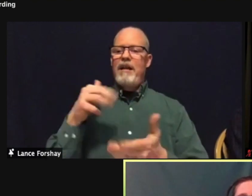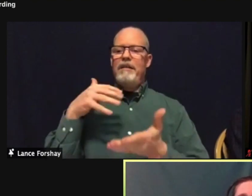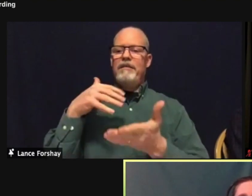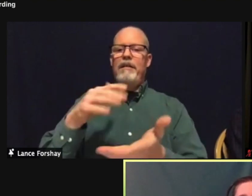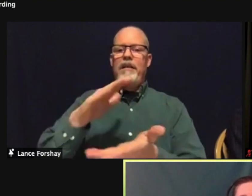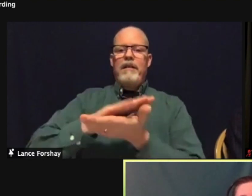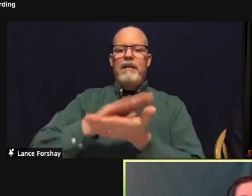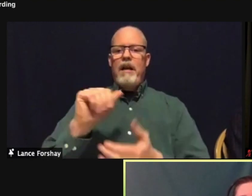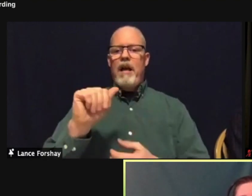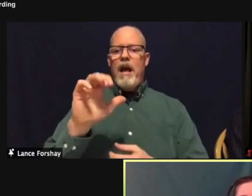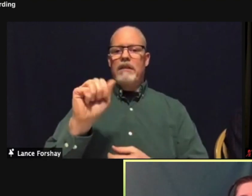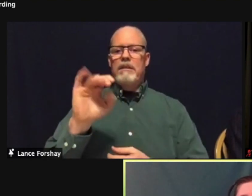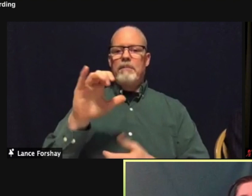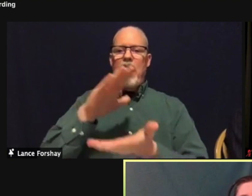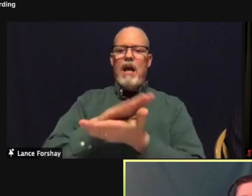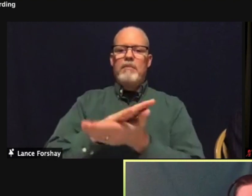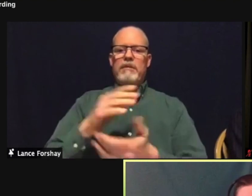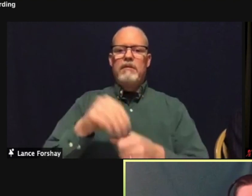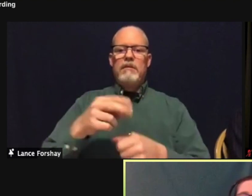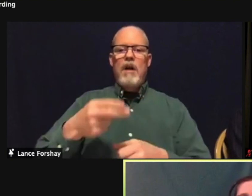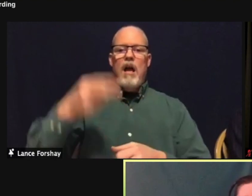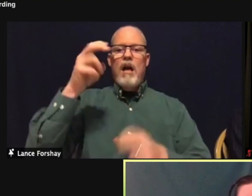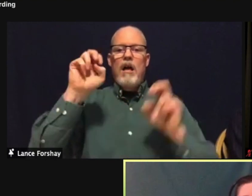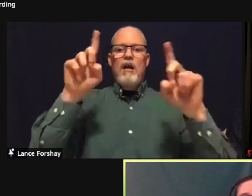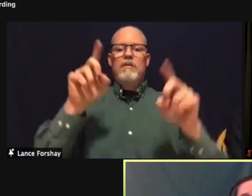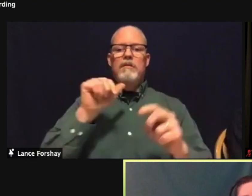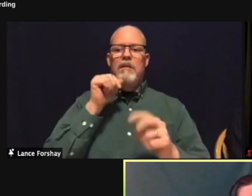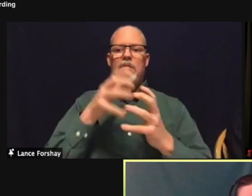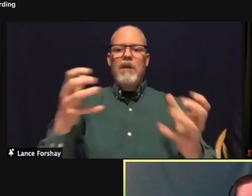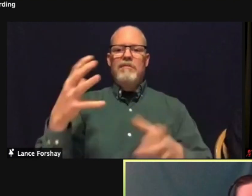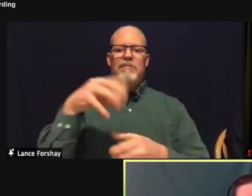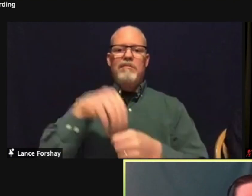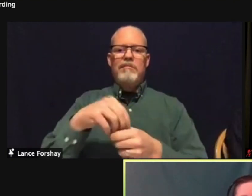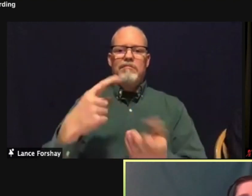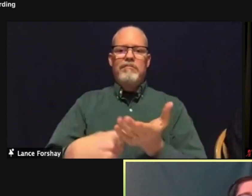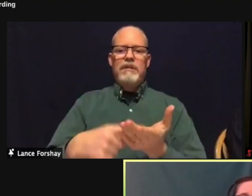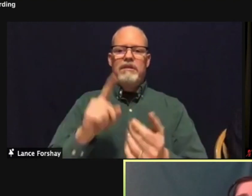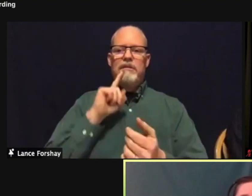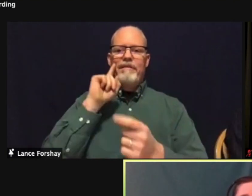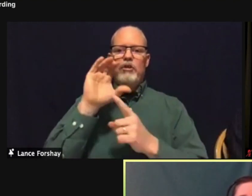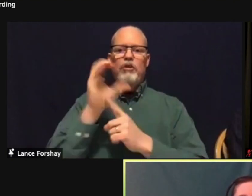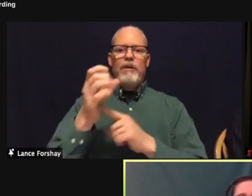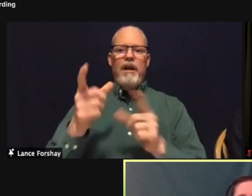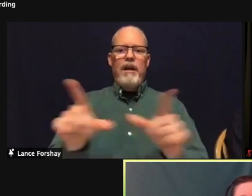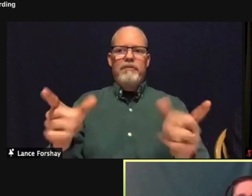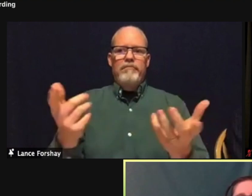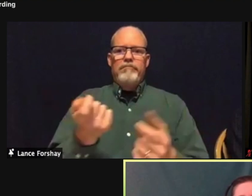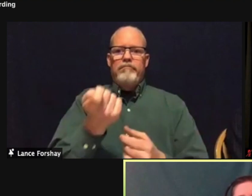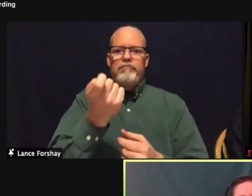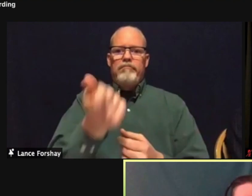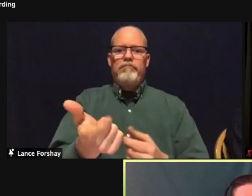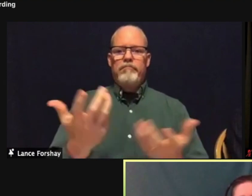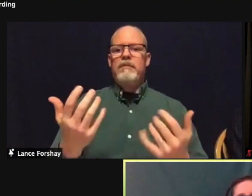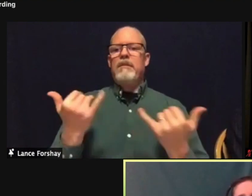academic institution that does not really include the culture and language of deaf people. So we